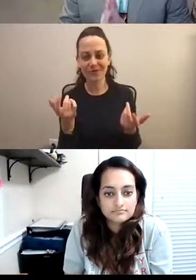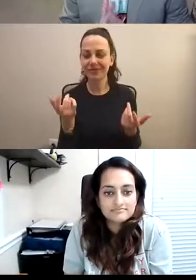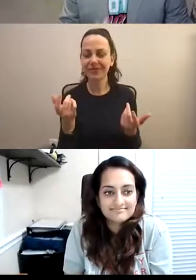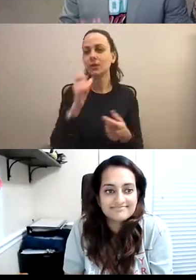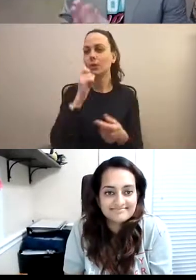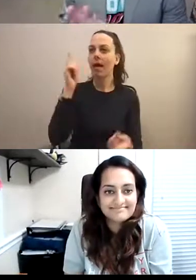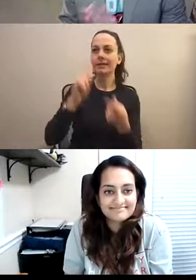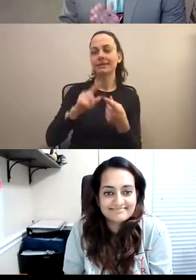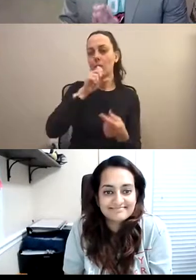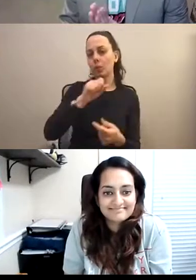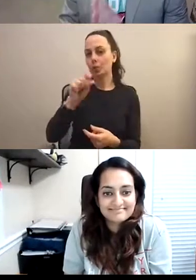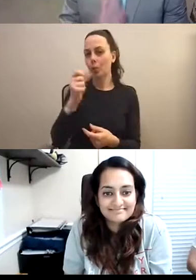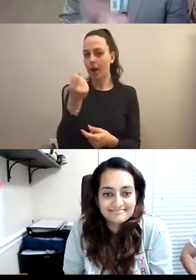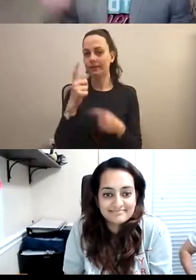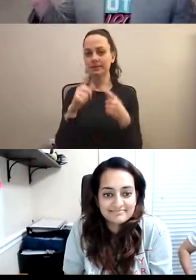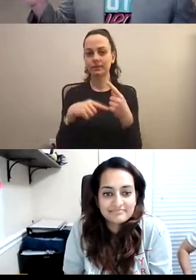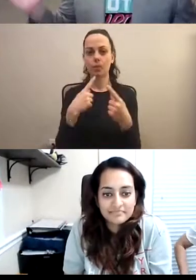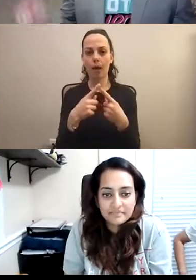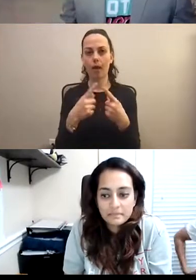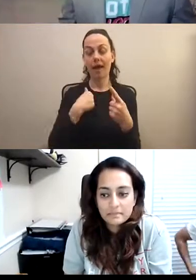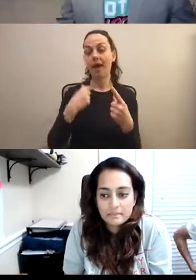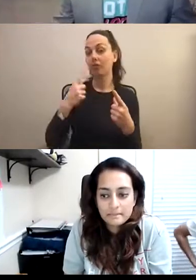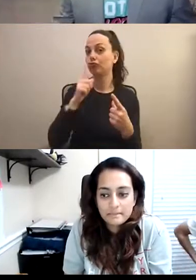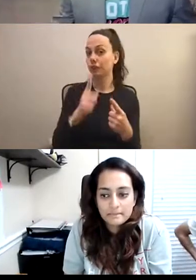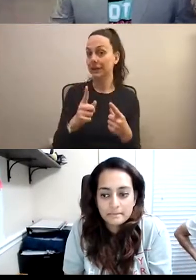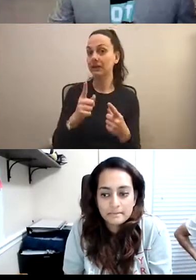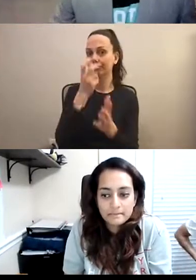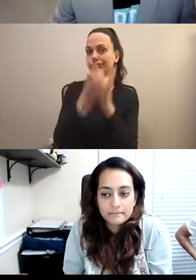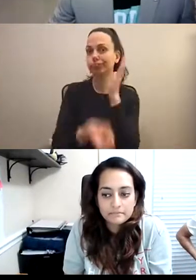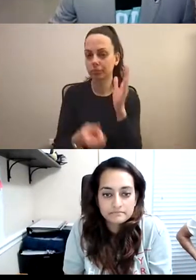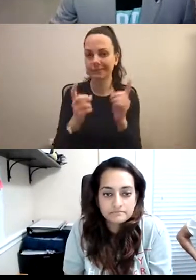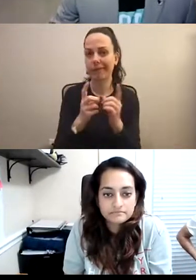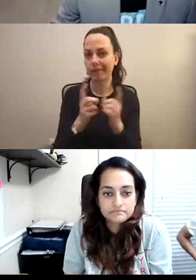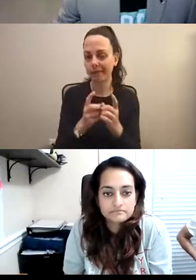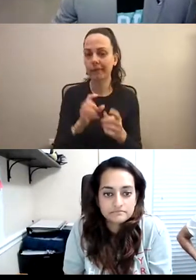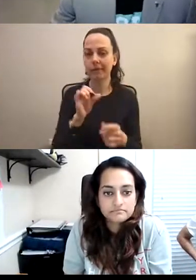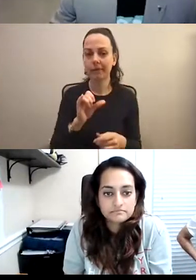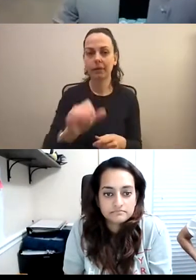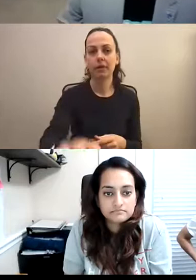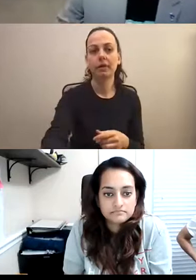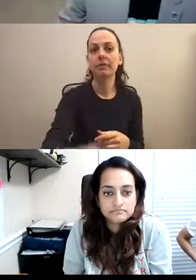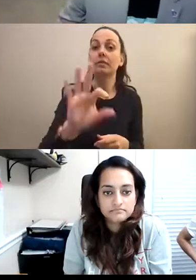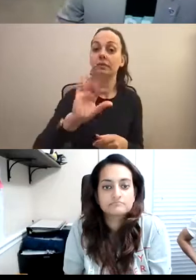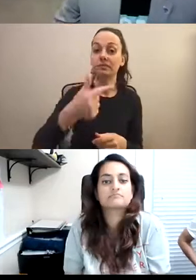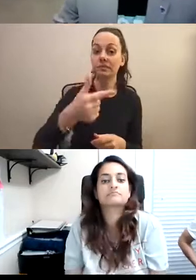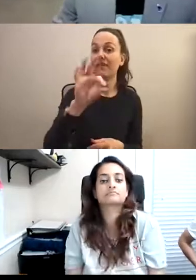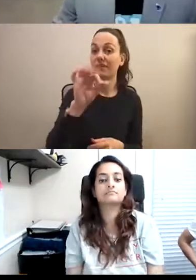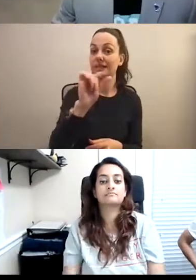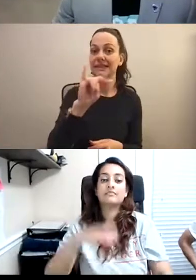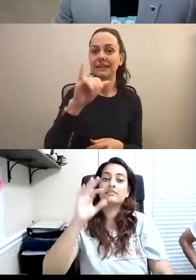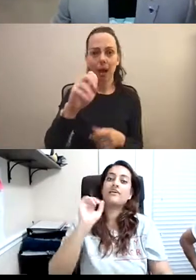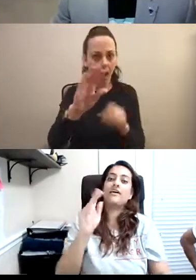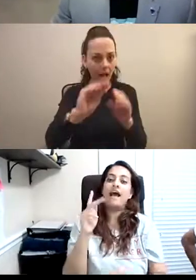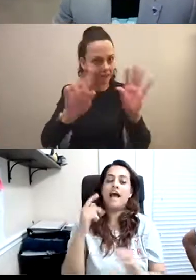my 20s is when I really got active in it. What about you, Fatima? You're